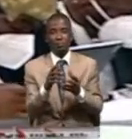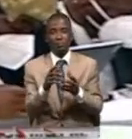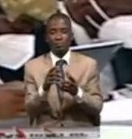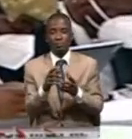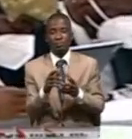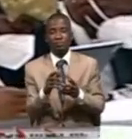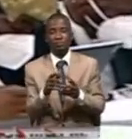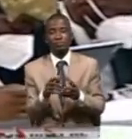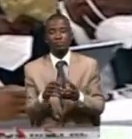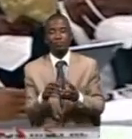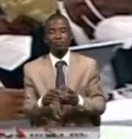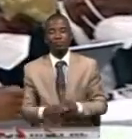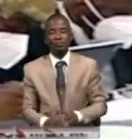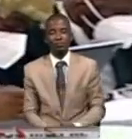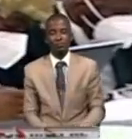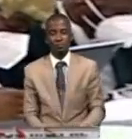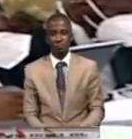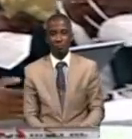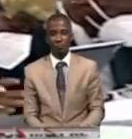5.